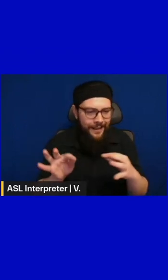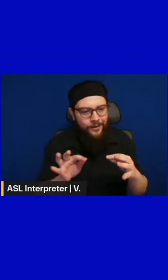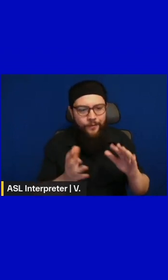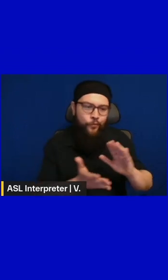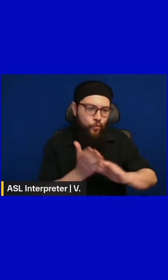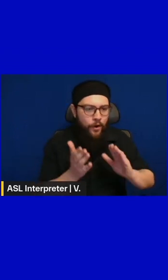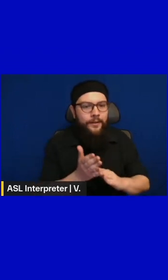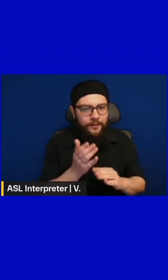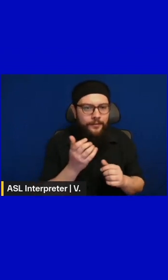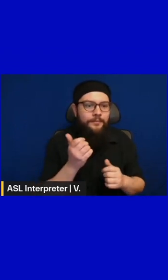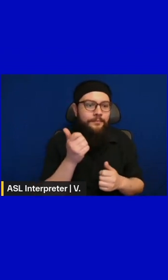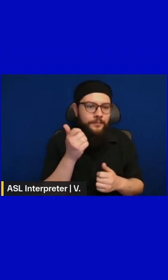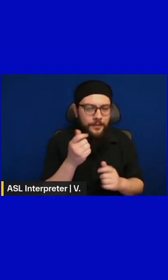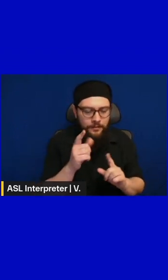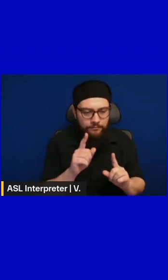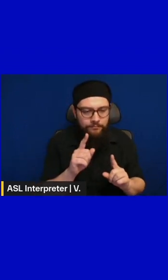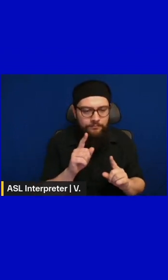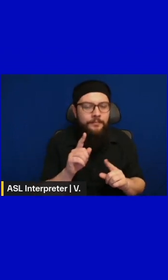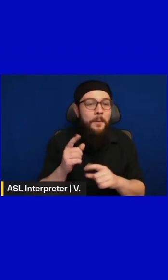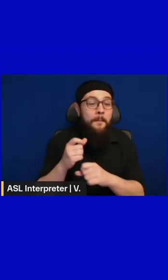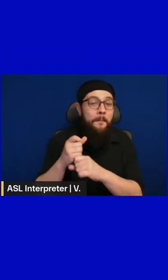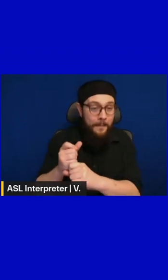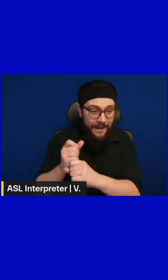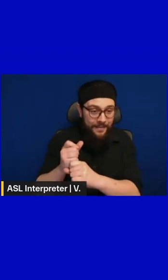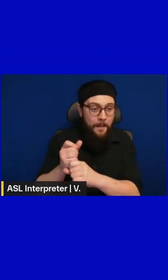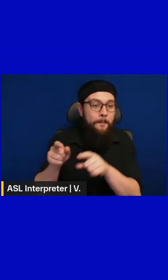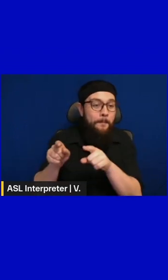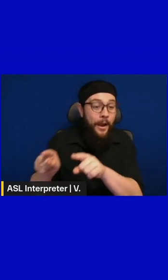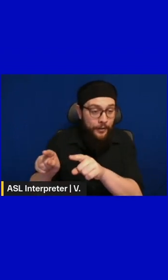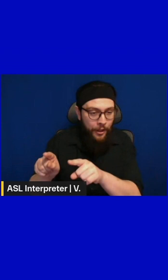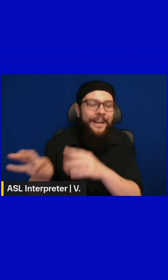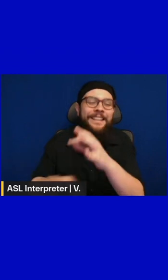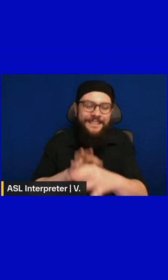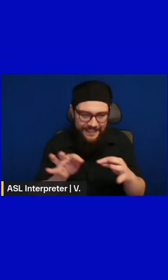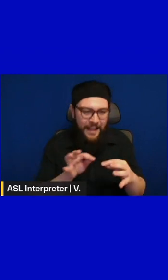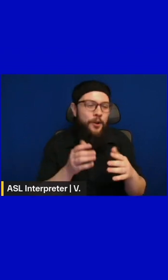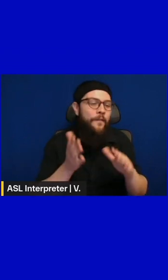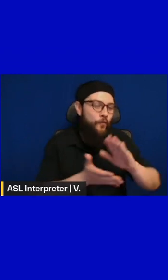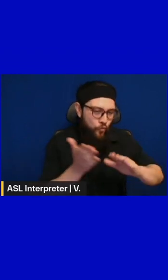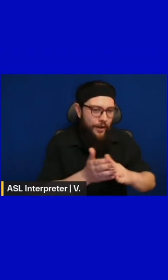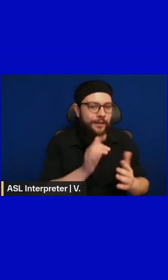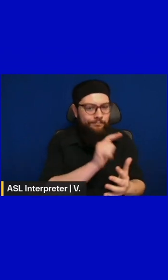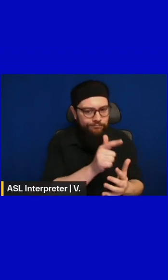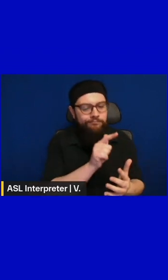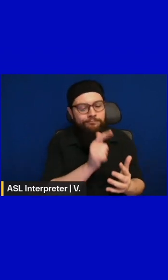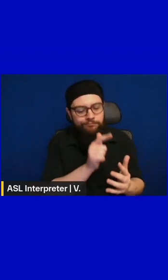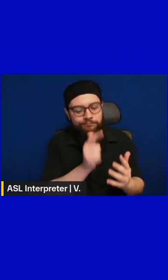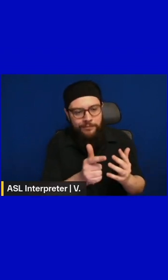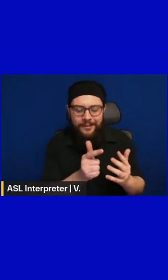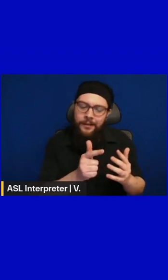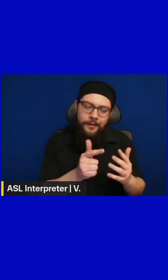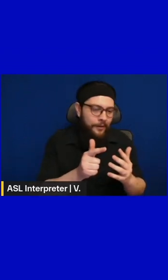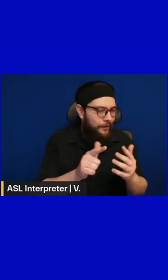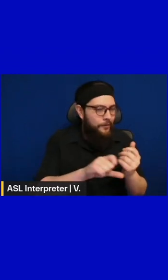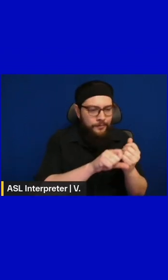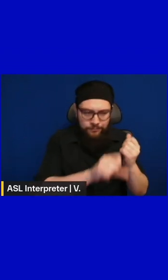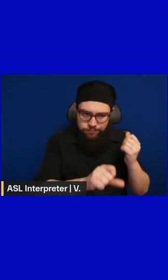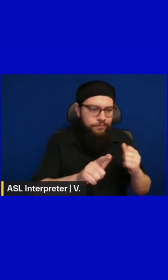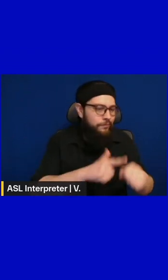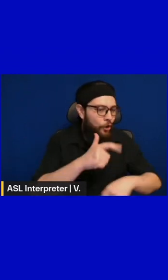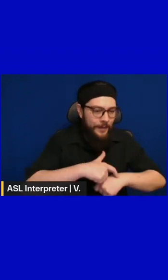them produce them in parallel versus running them sequentially one after the other, which can take a lot of time